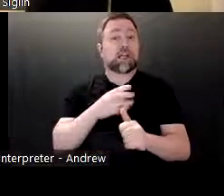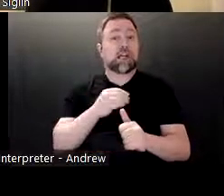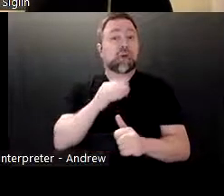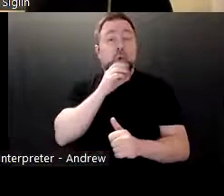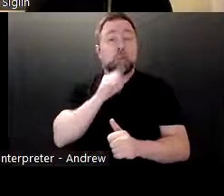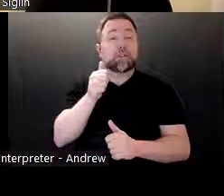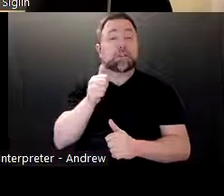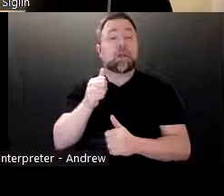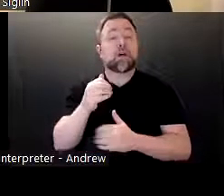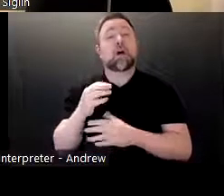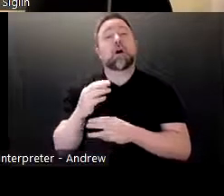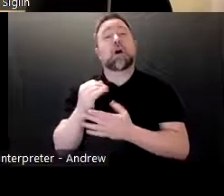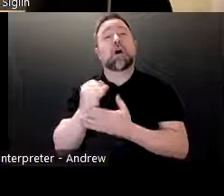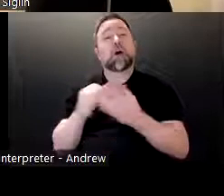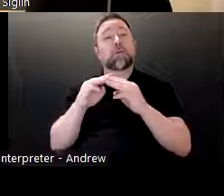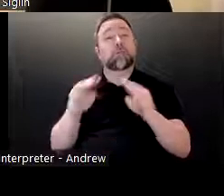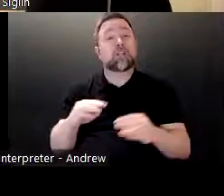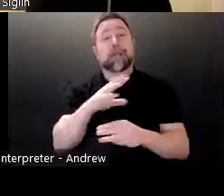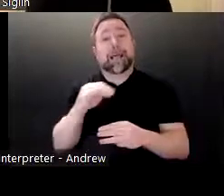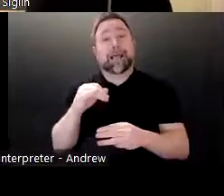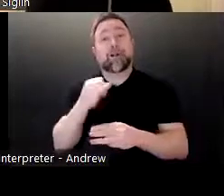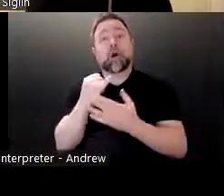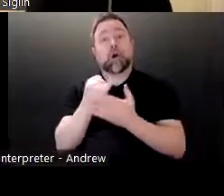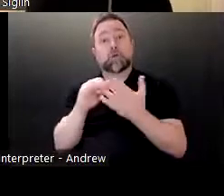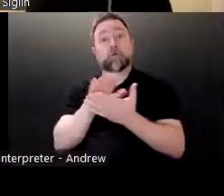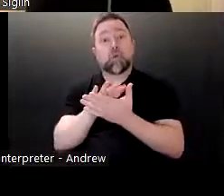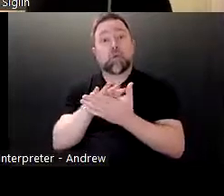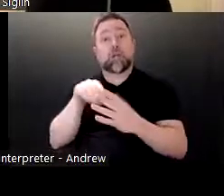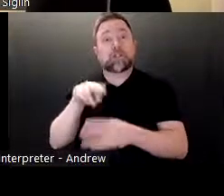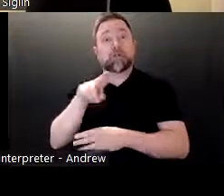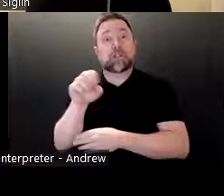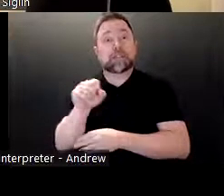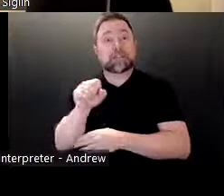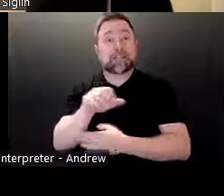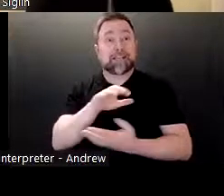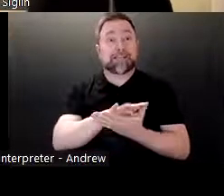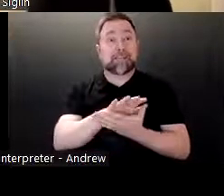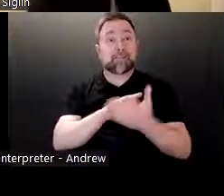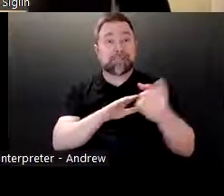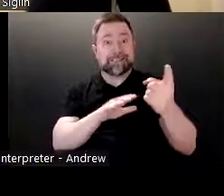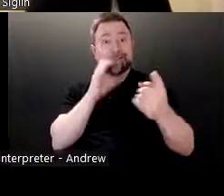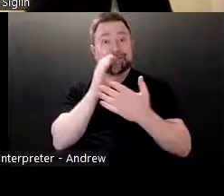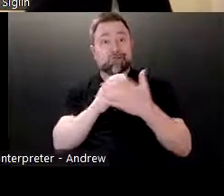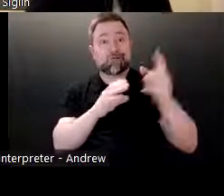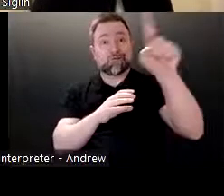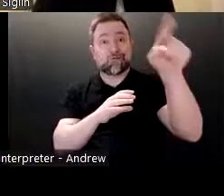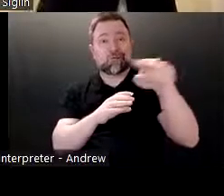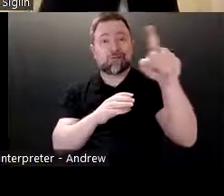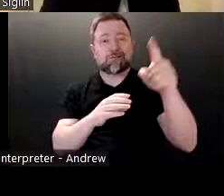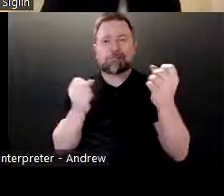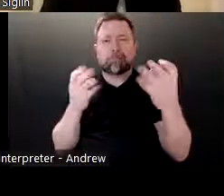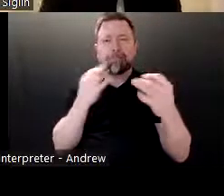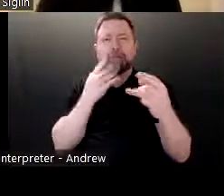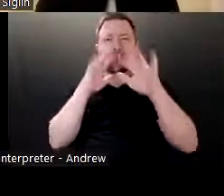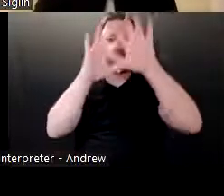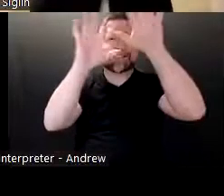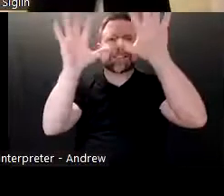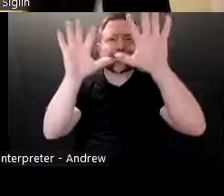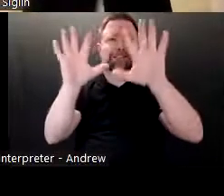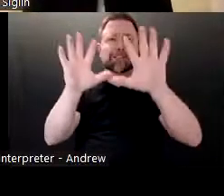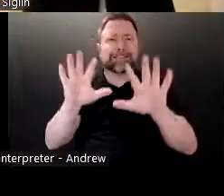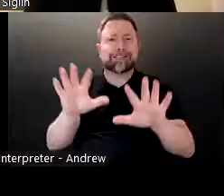and art school in the United States. The Academy, which you see on screen, is a polychromed confection outside